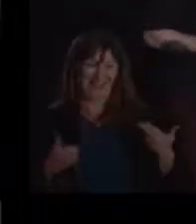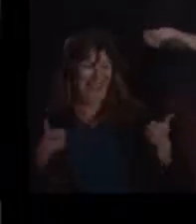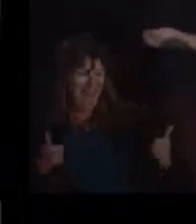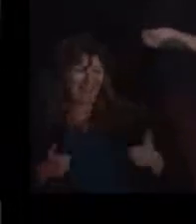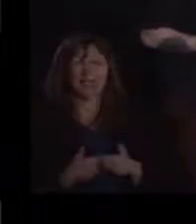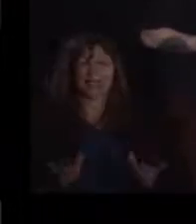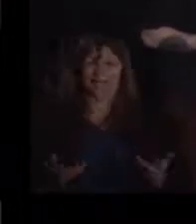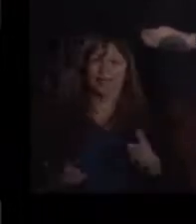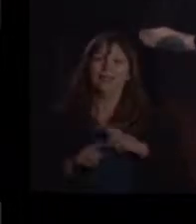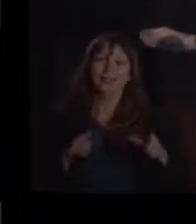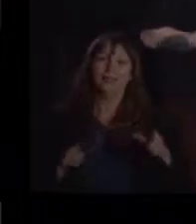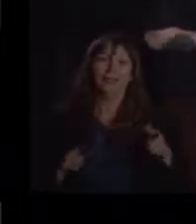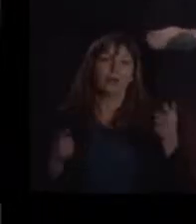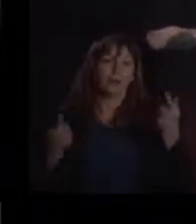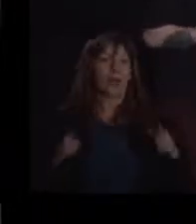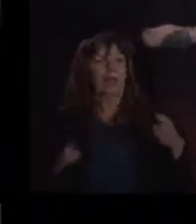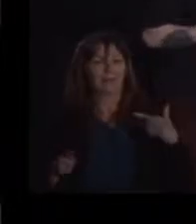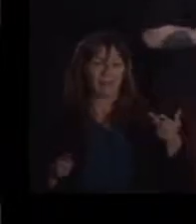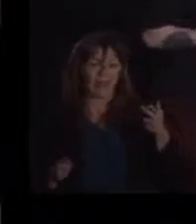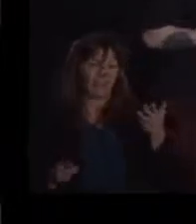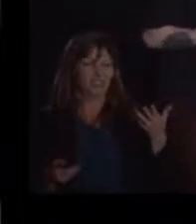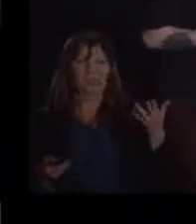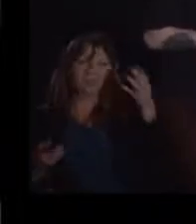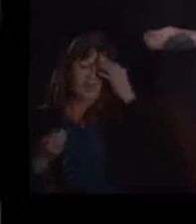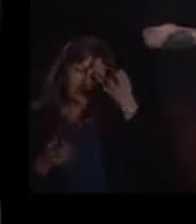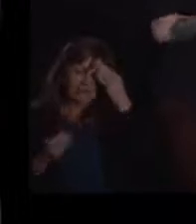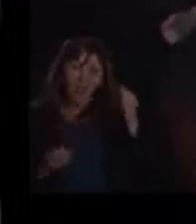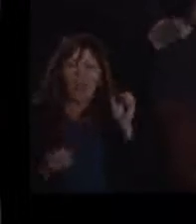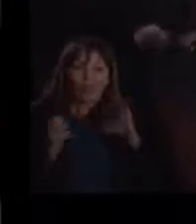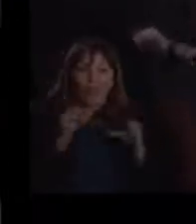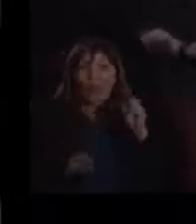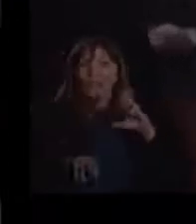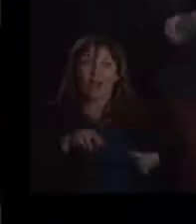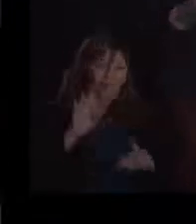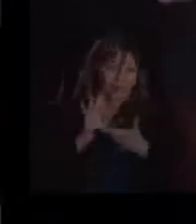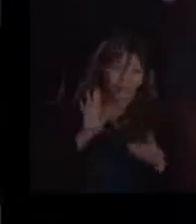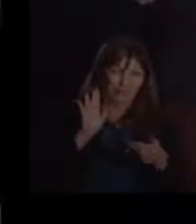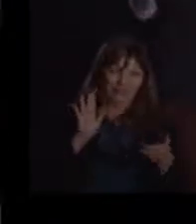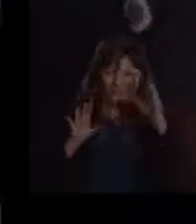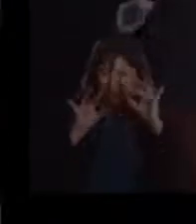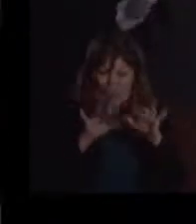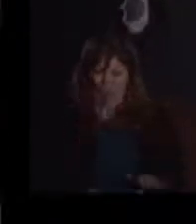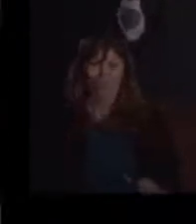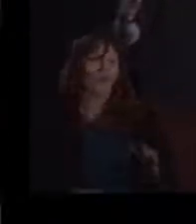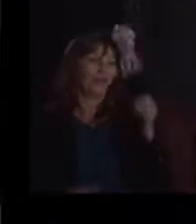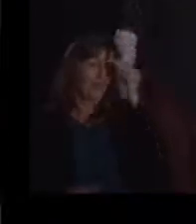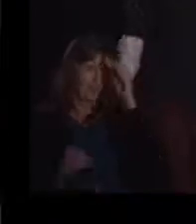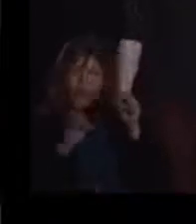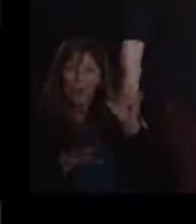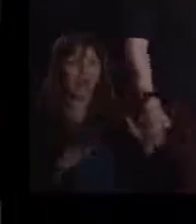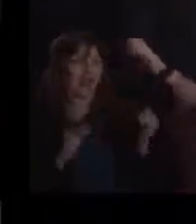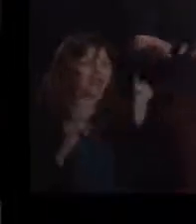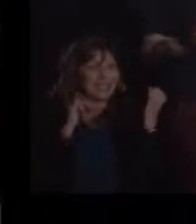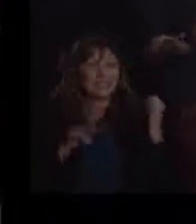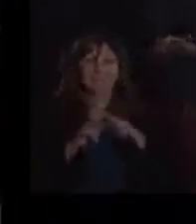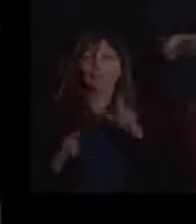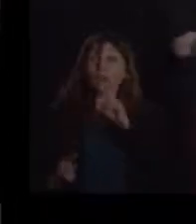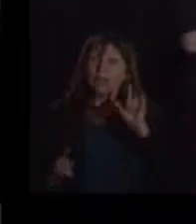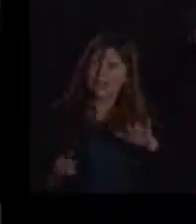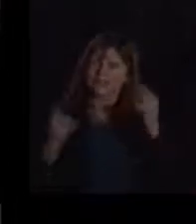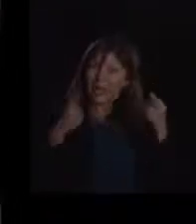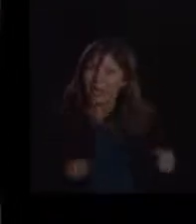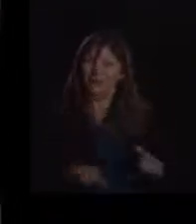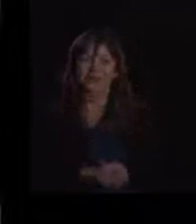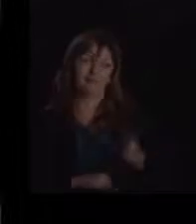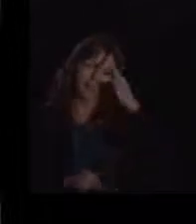but then you're like, but if I just literally threw everything on a page, what does that say about user design? Okay, but don't tell anyone that. That's when you bring out the fancy design words and go, well,